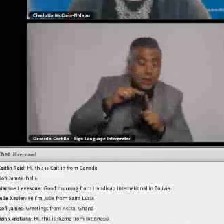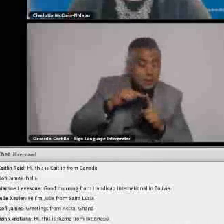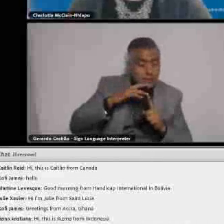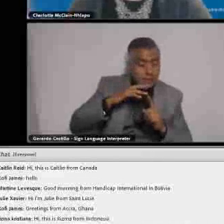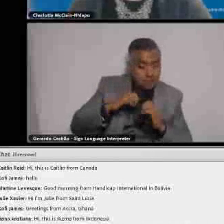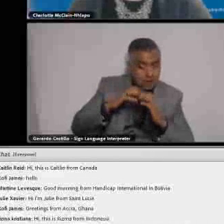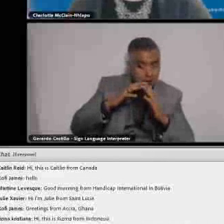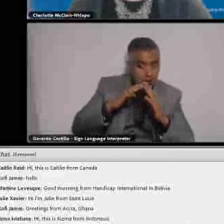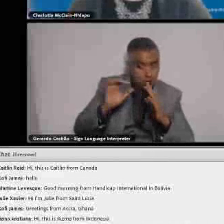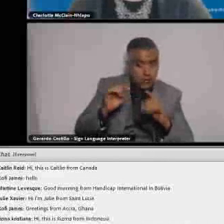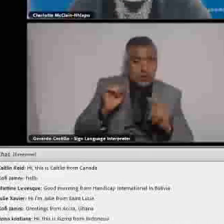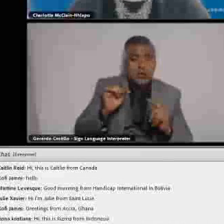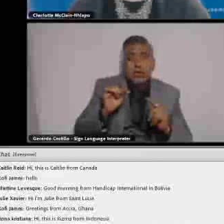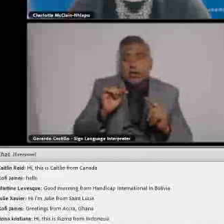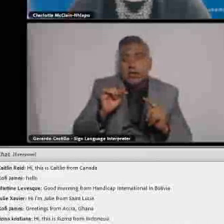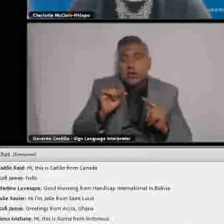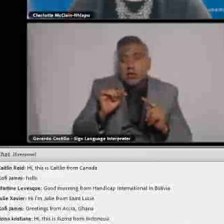house